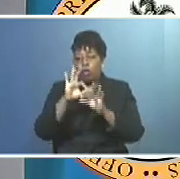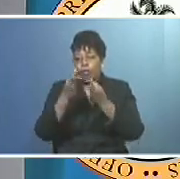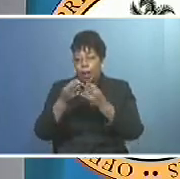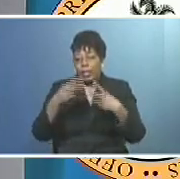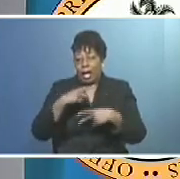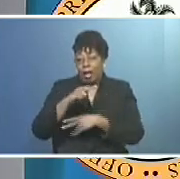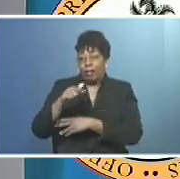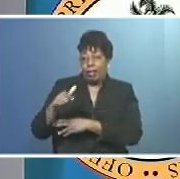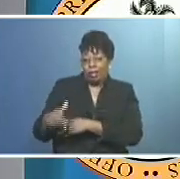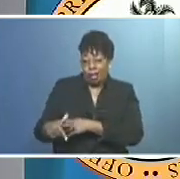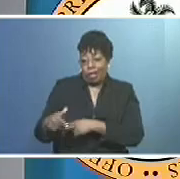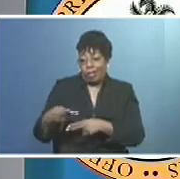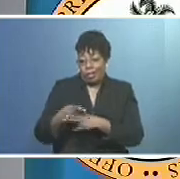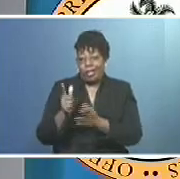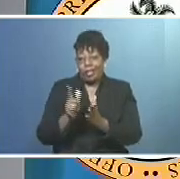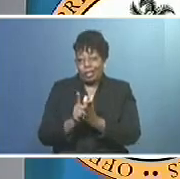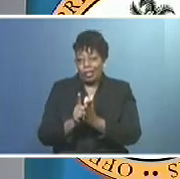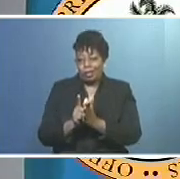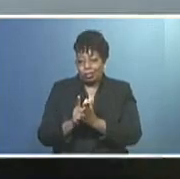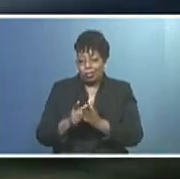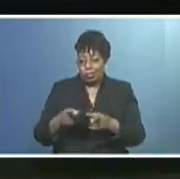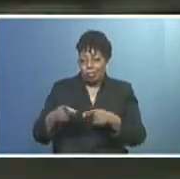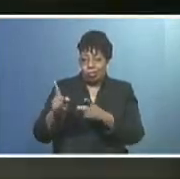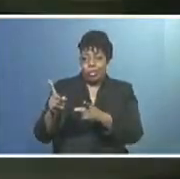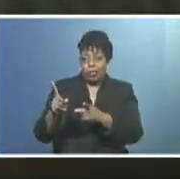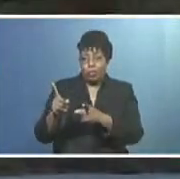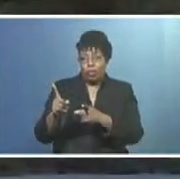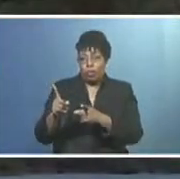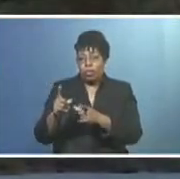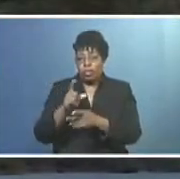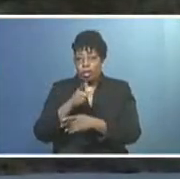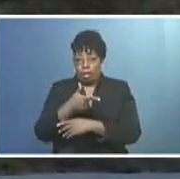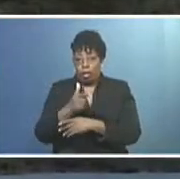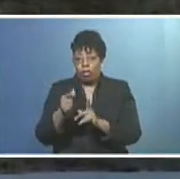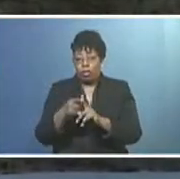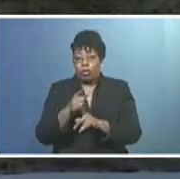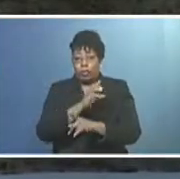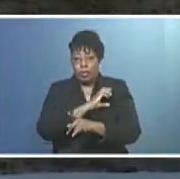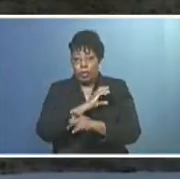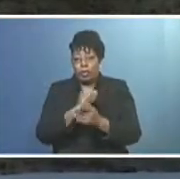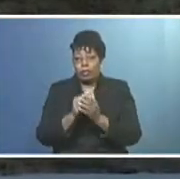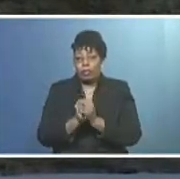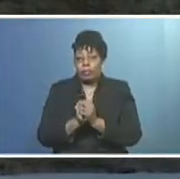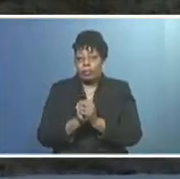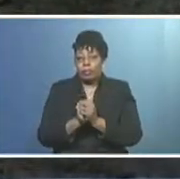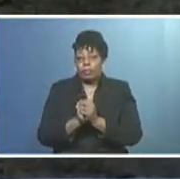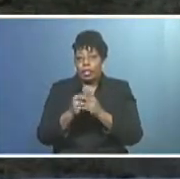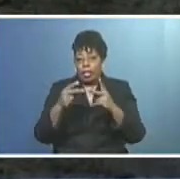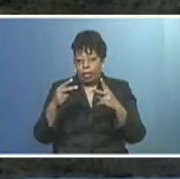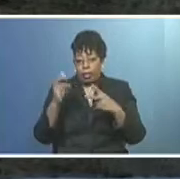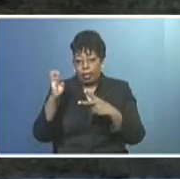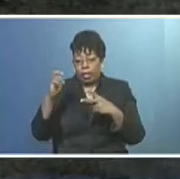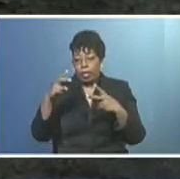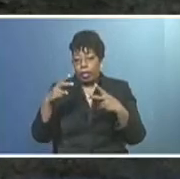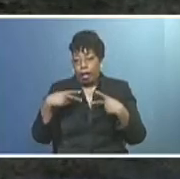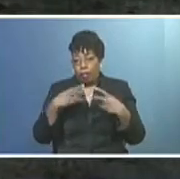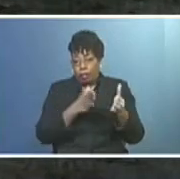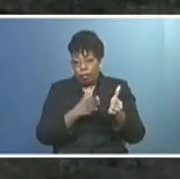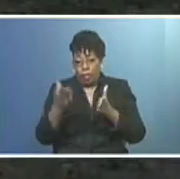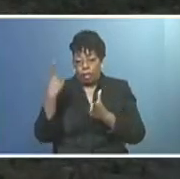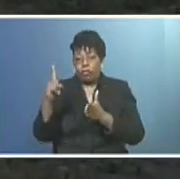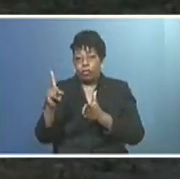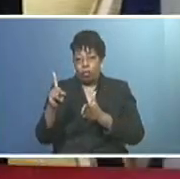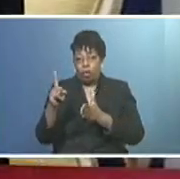guns, illegal guns, tell them turn them guns in. As the commissioner prepares to roll out his policing plan for the year ahead, he has